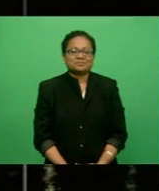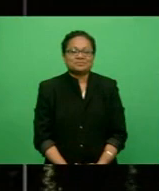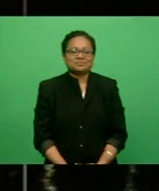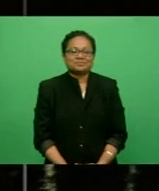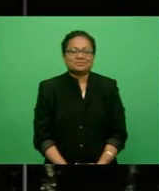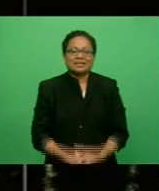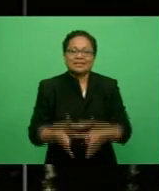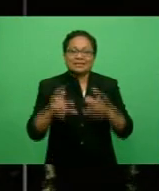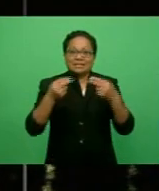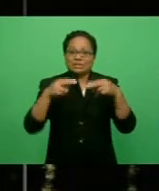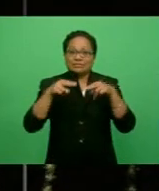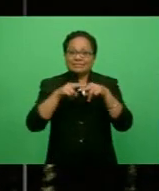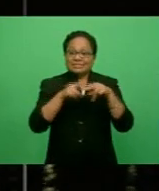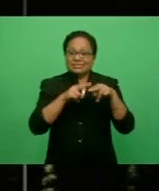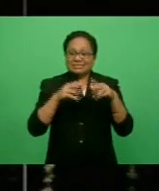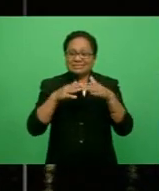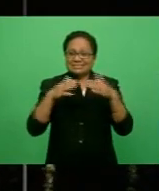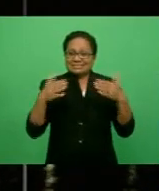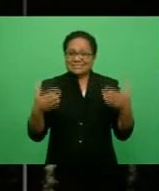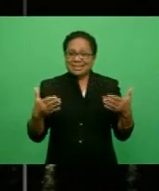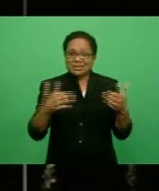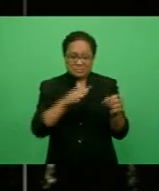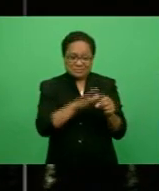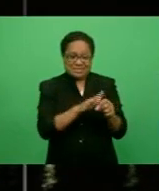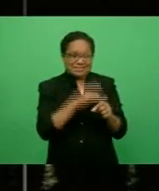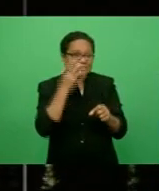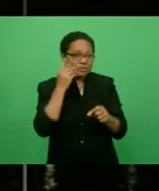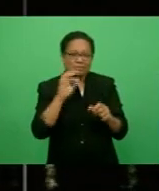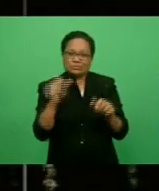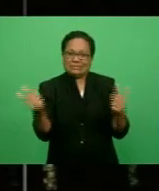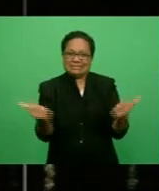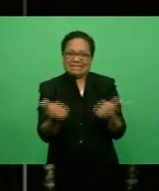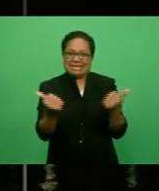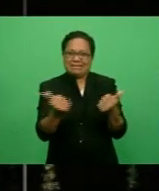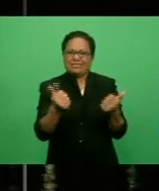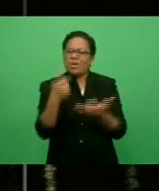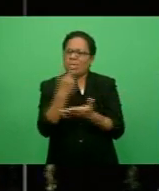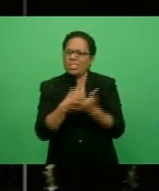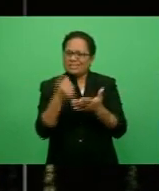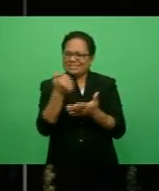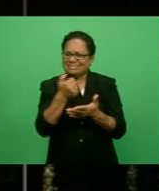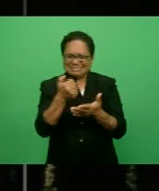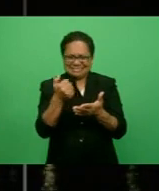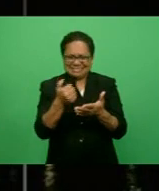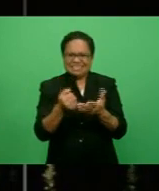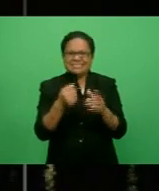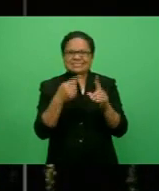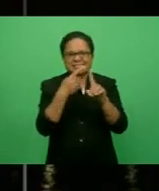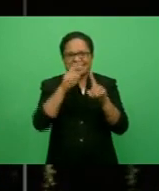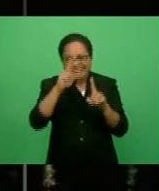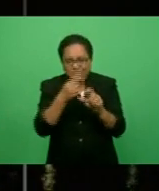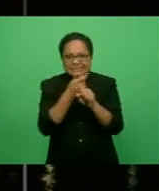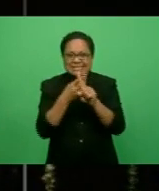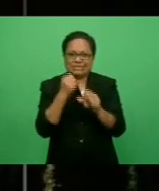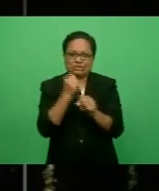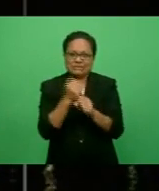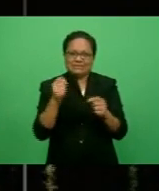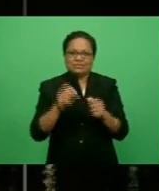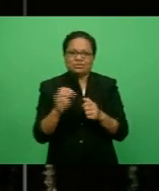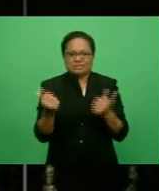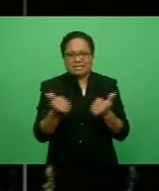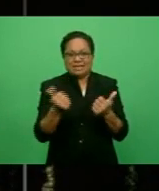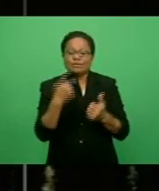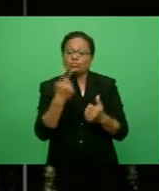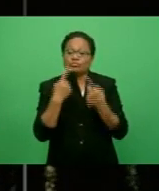Fiji is lagging behind on the sugarcane sector by producing only 16 tons per acre. This has been revealed by the Agriculture